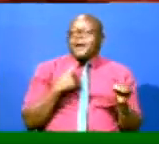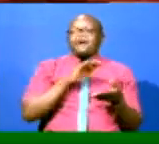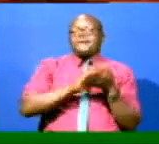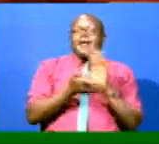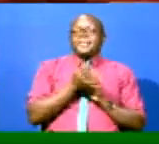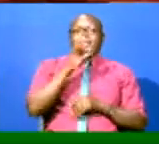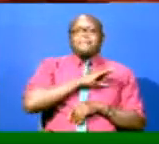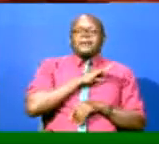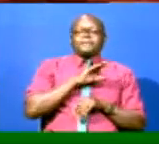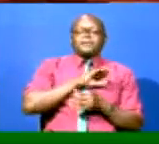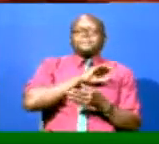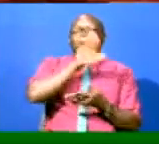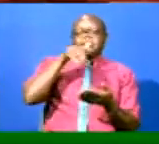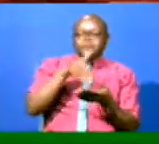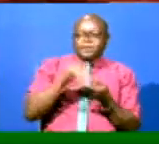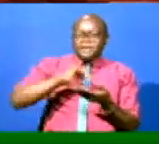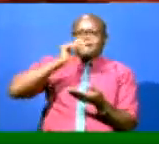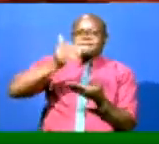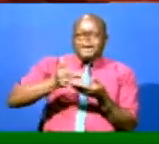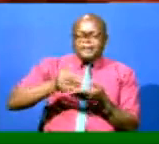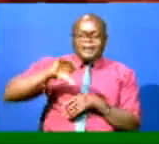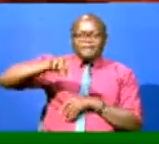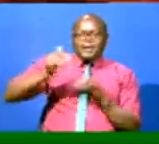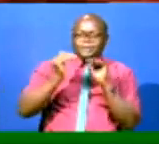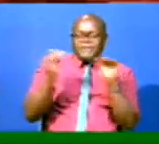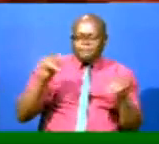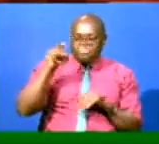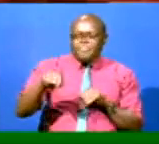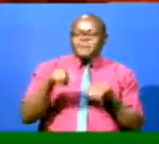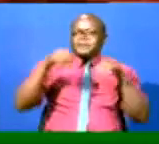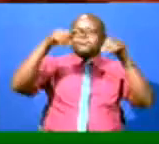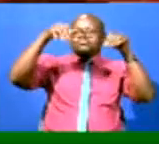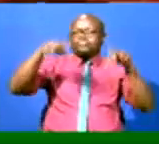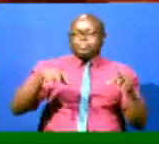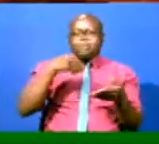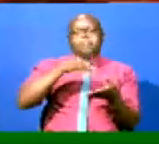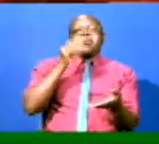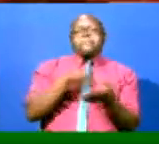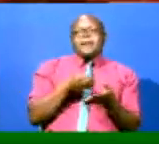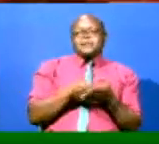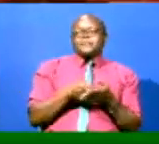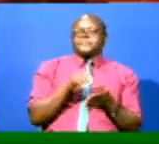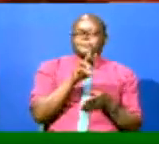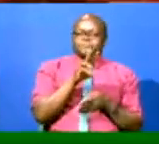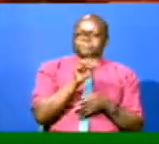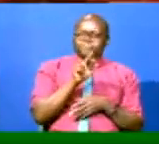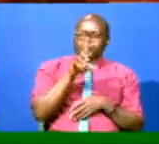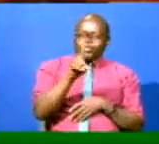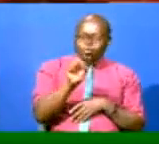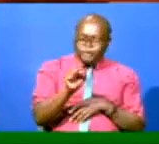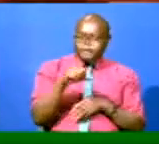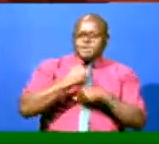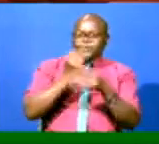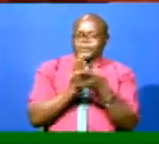by centralizing funds at the county level. They should decentralize funds further to wards to ensure that